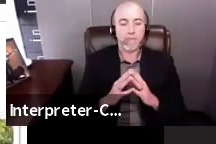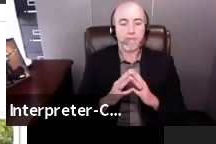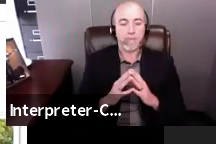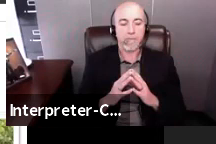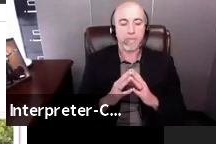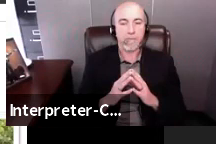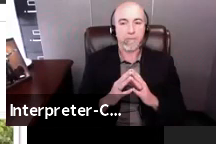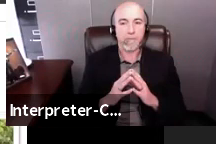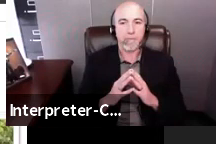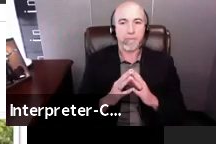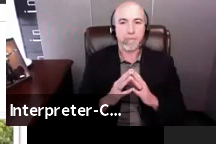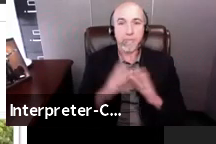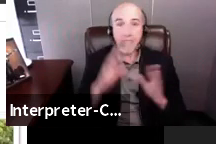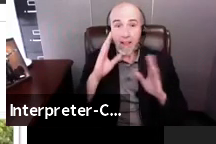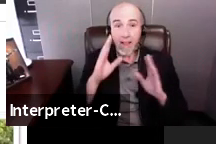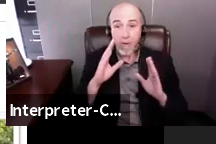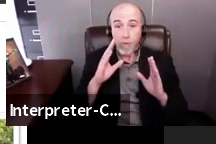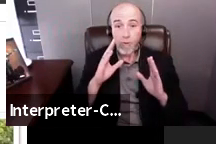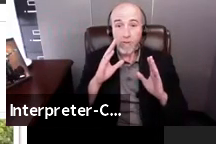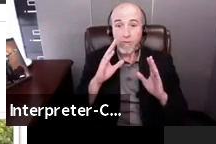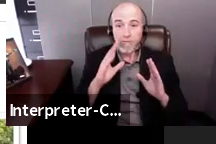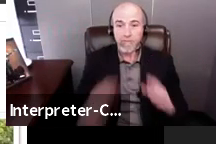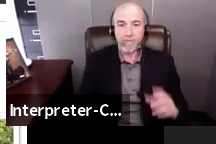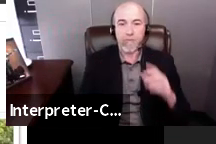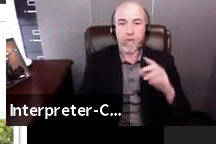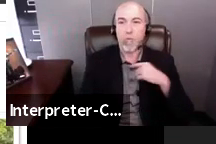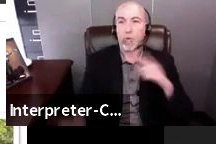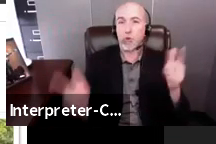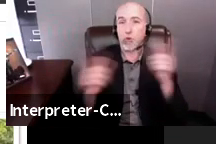Hello. All right, we can hear you, Irene.